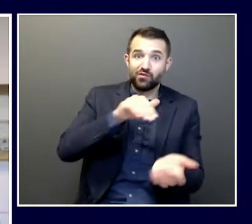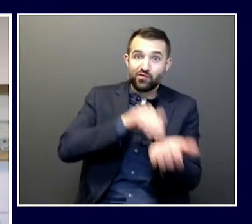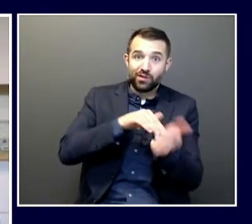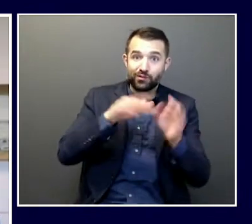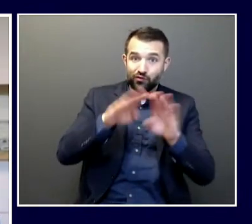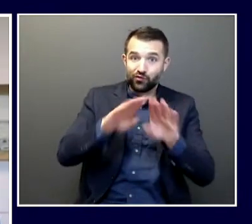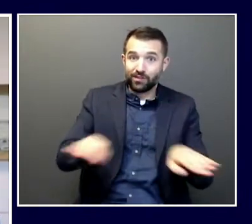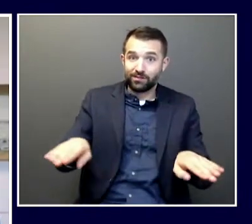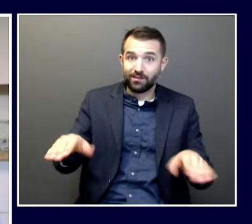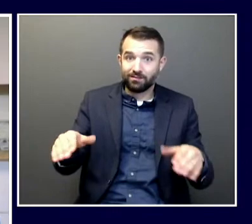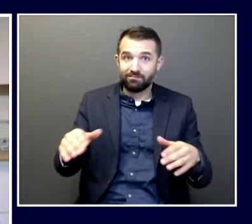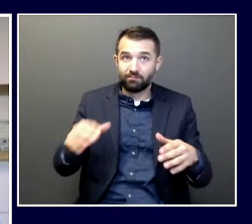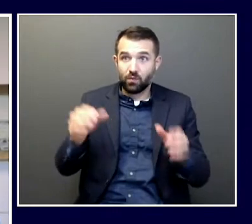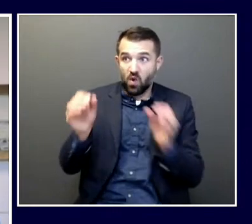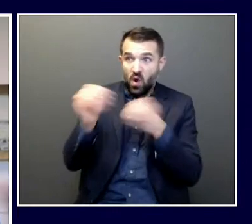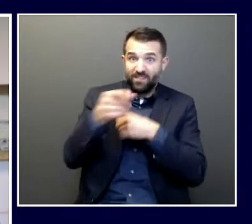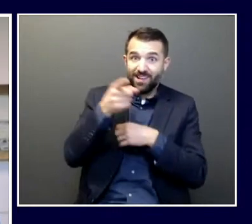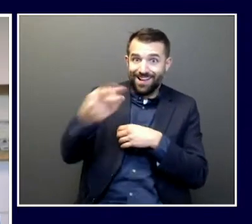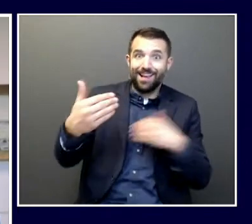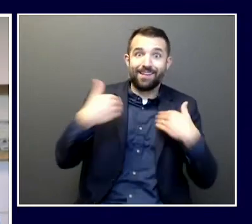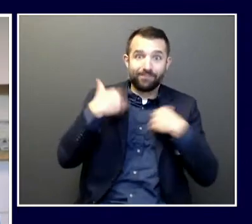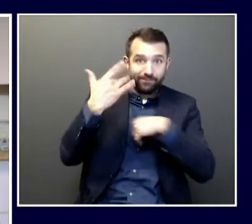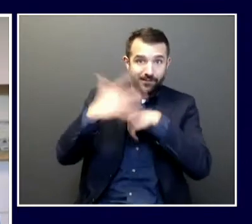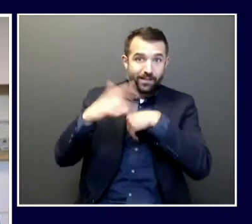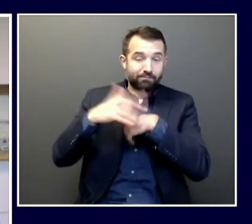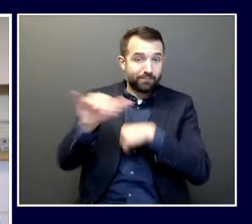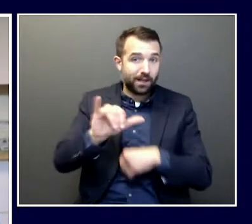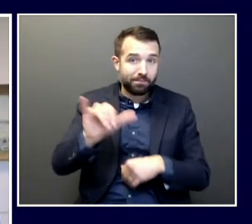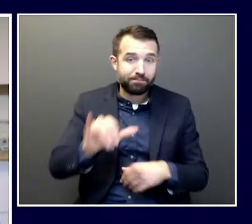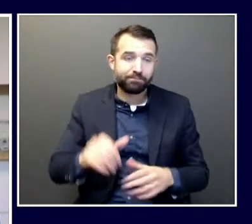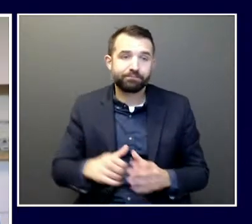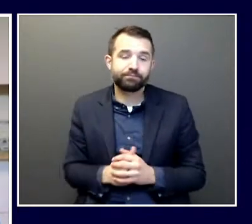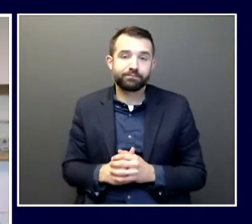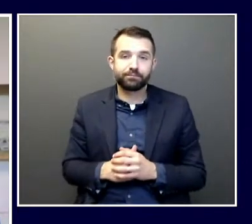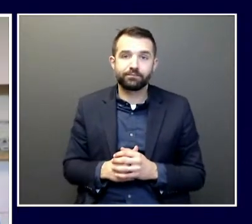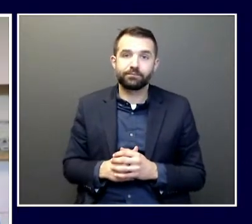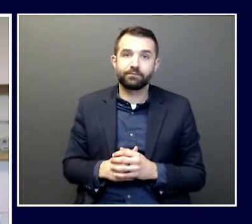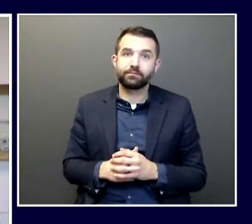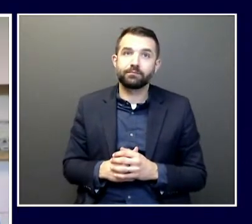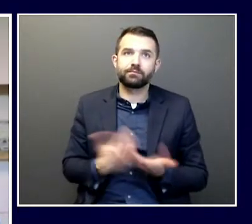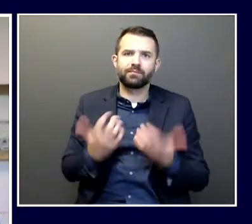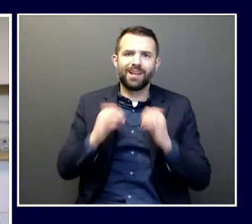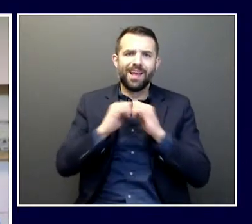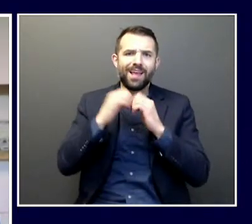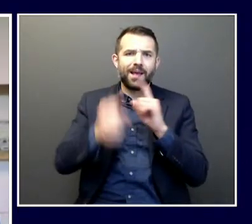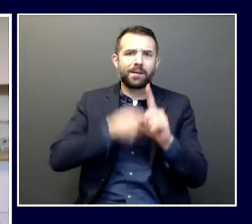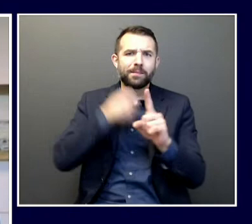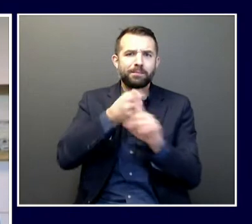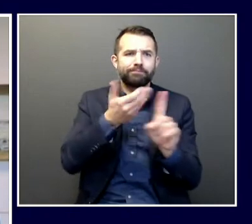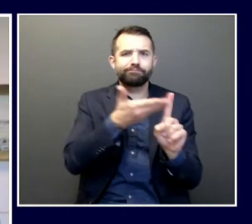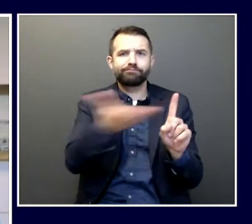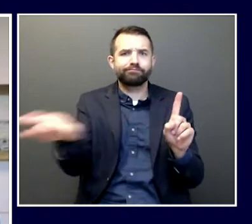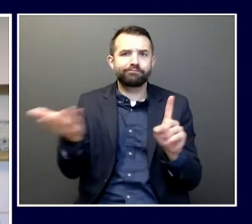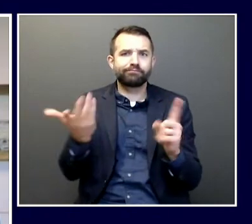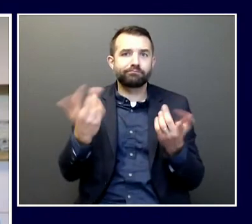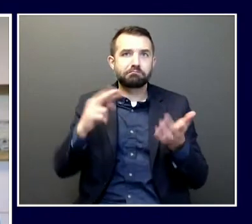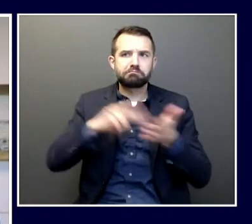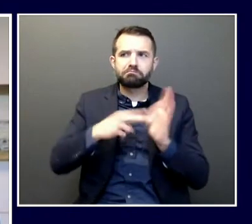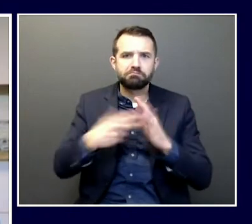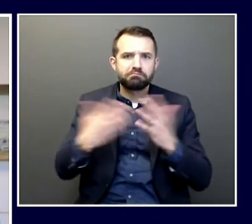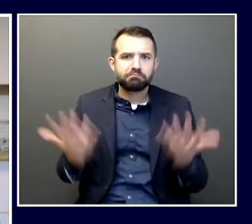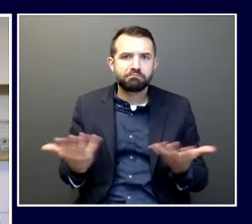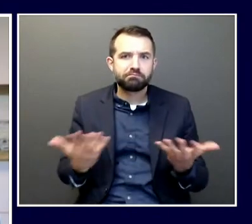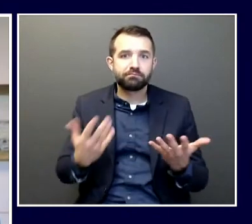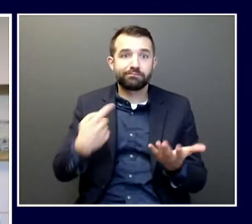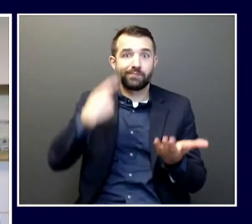office. So what does all of this mean for you? What are these pockets of unvaccinated individuals,